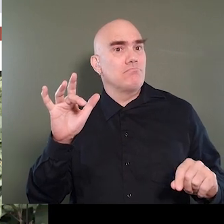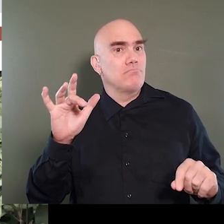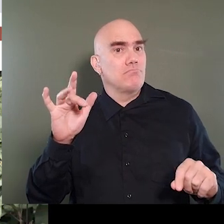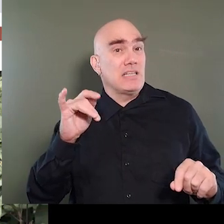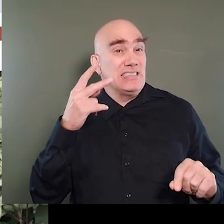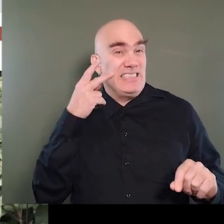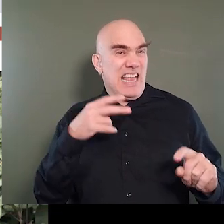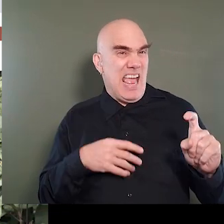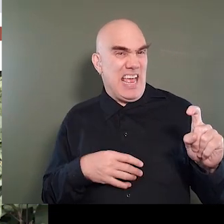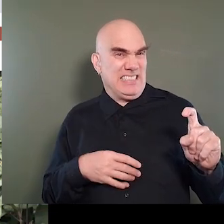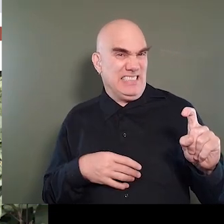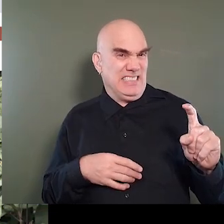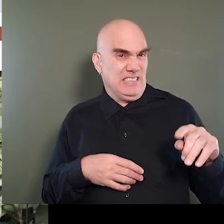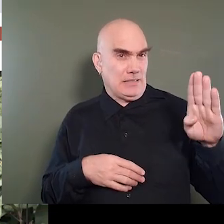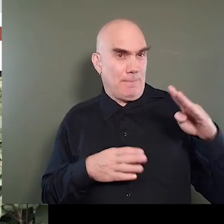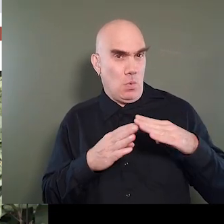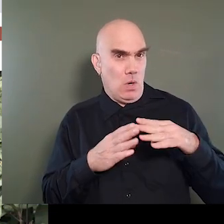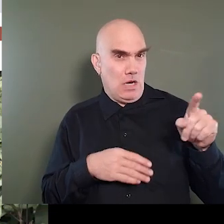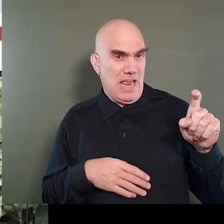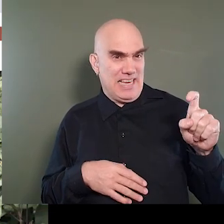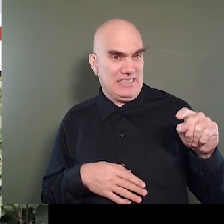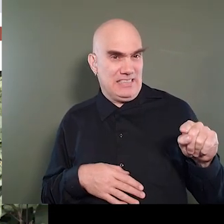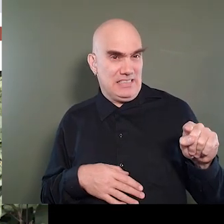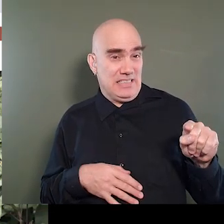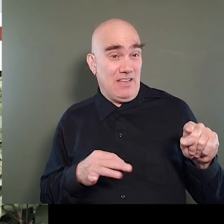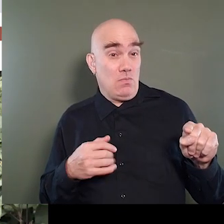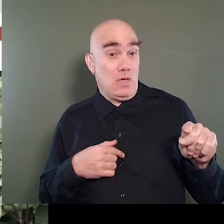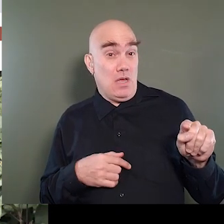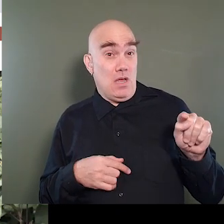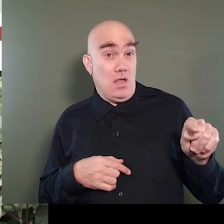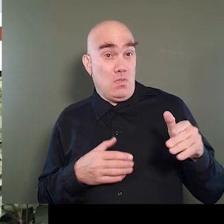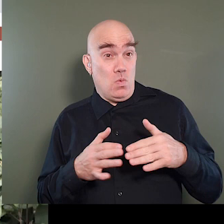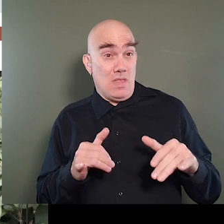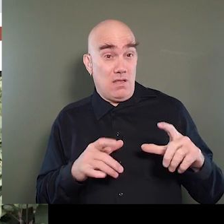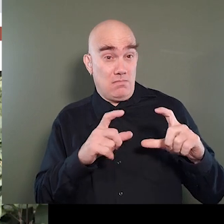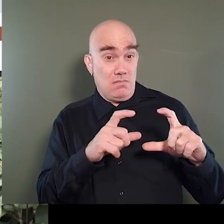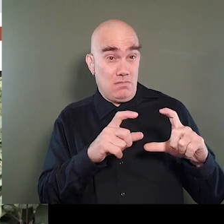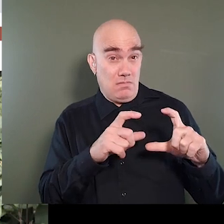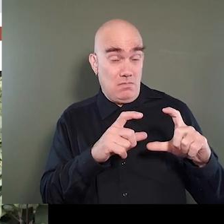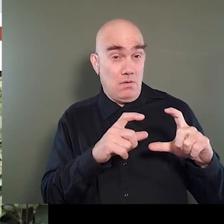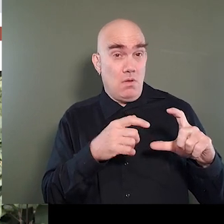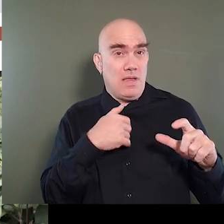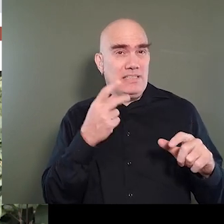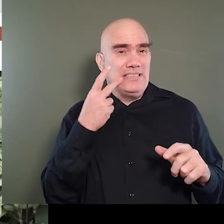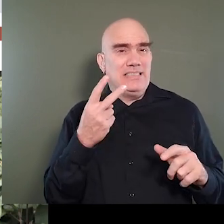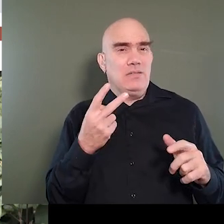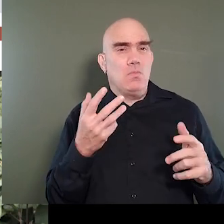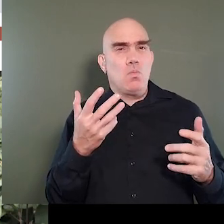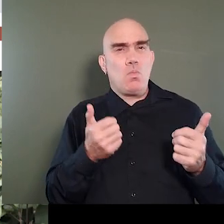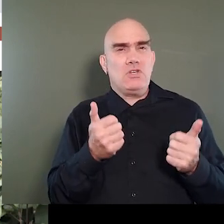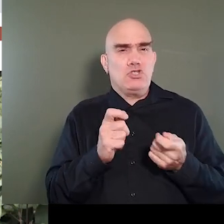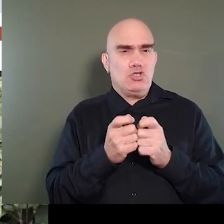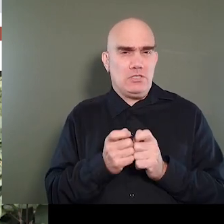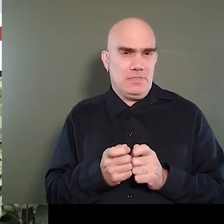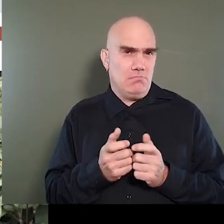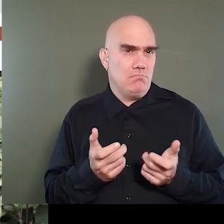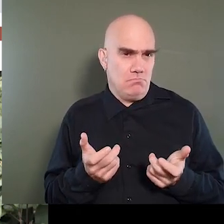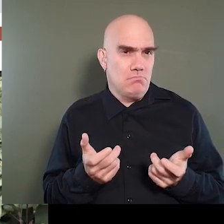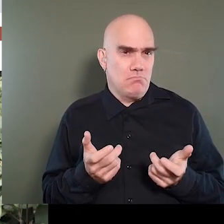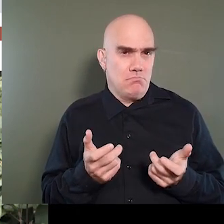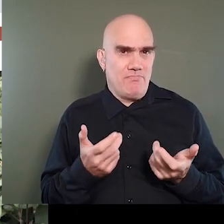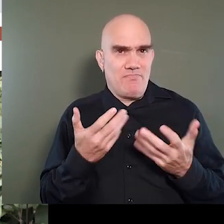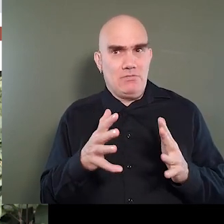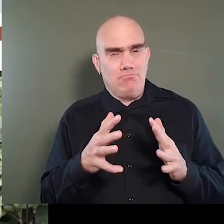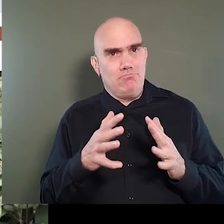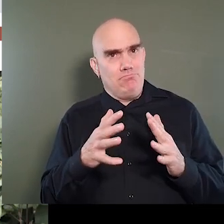but there is an X in the top left corner. If we scroll down through this widget, we can see which adjustments